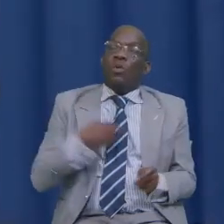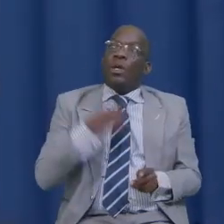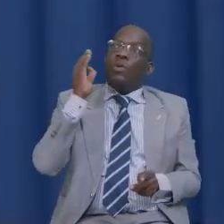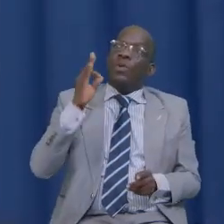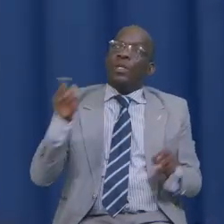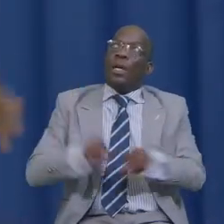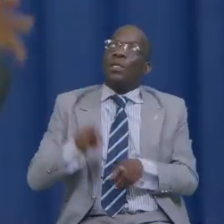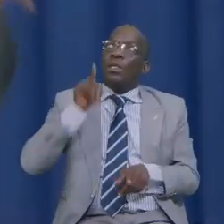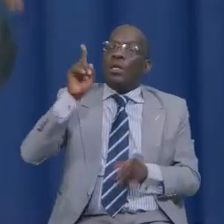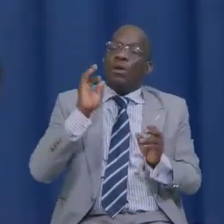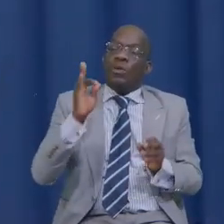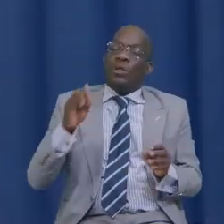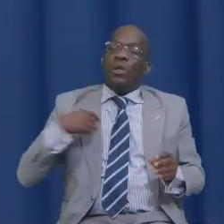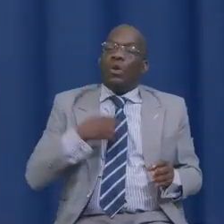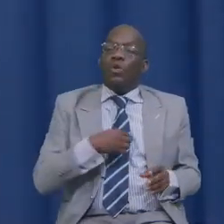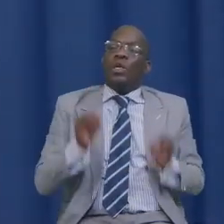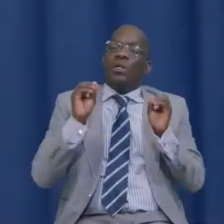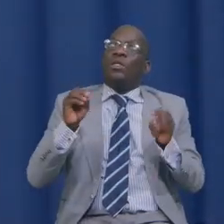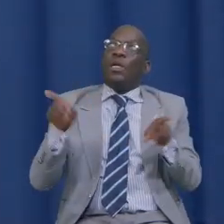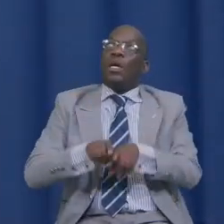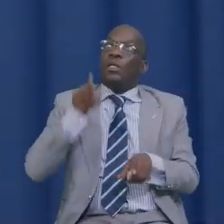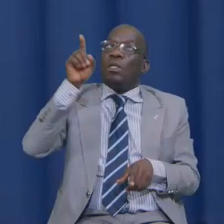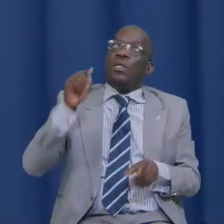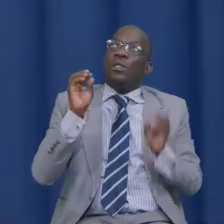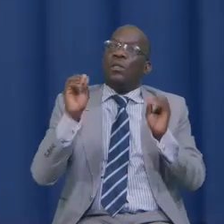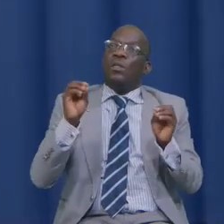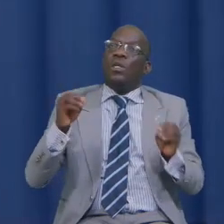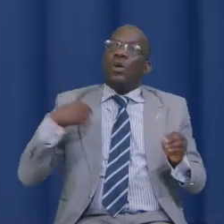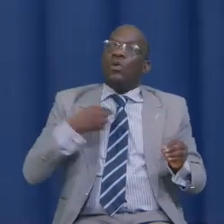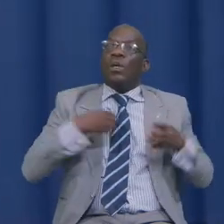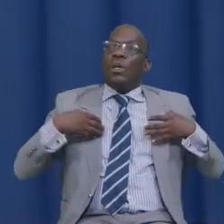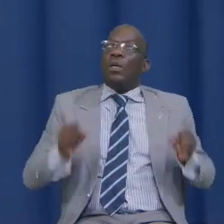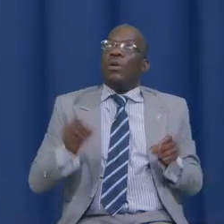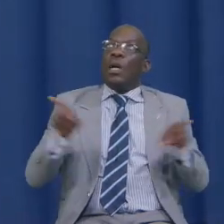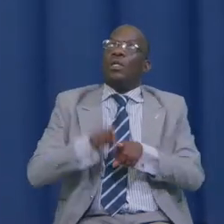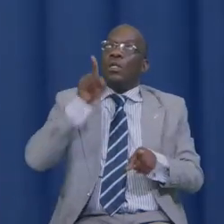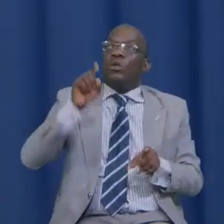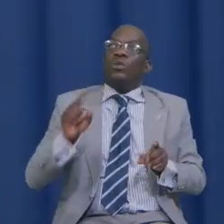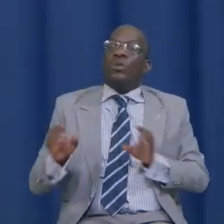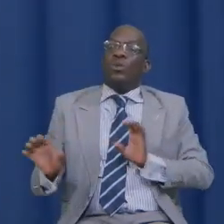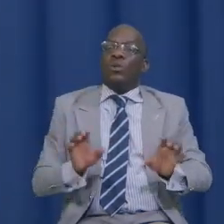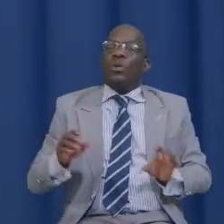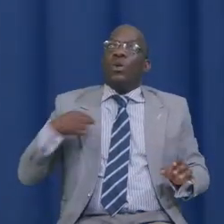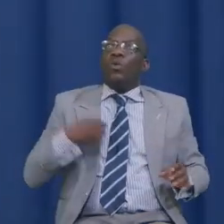he healed, will do what he would have been doing if he were in the world